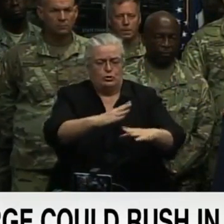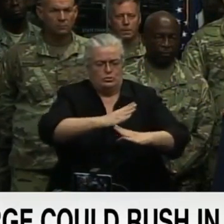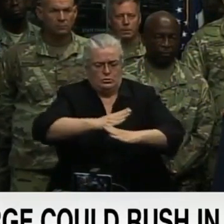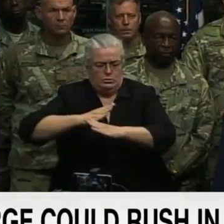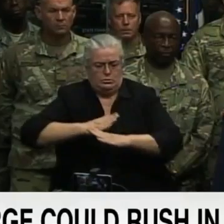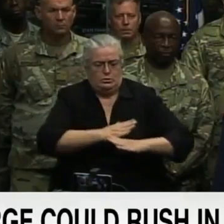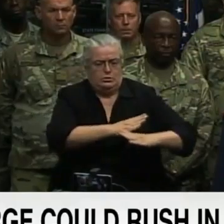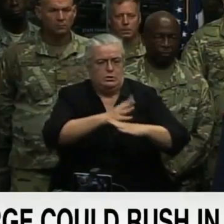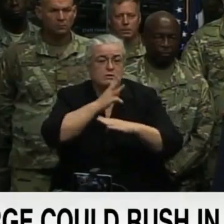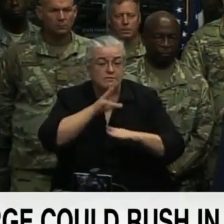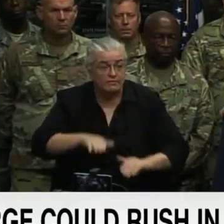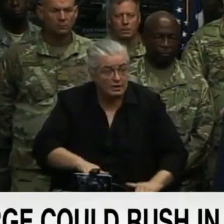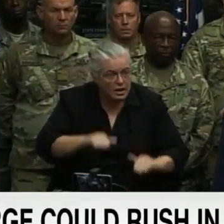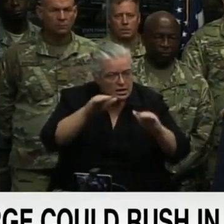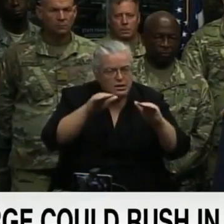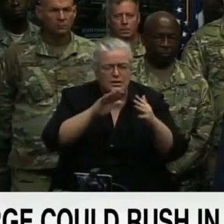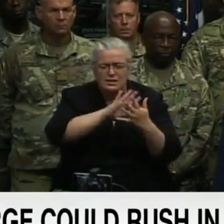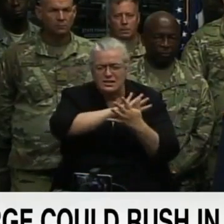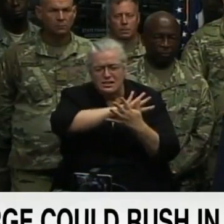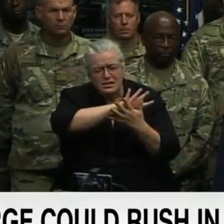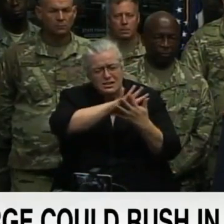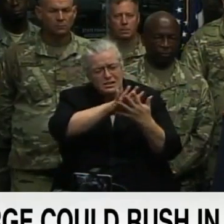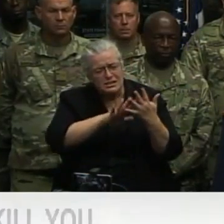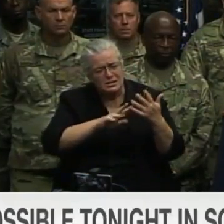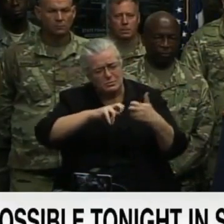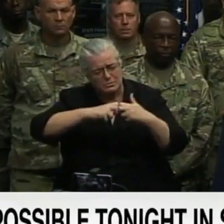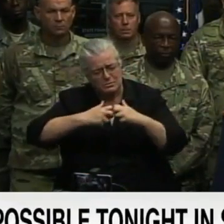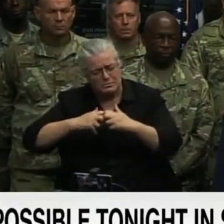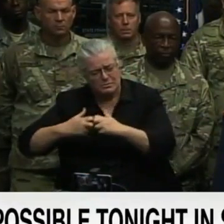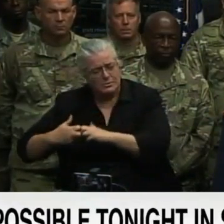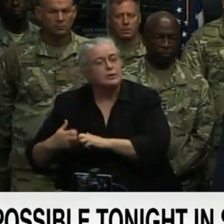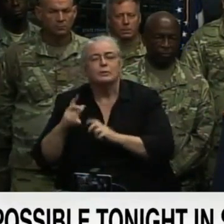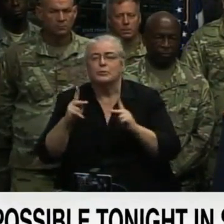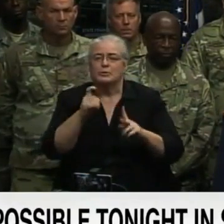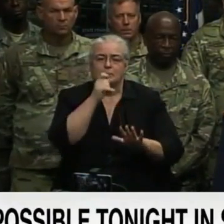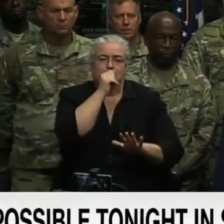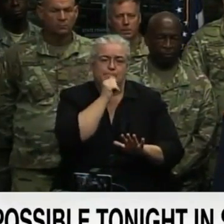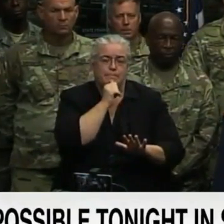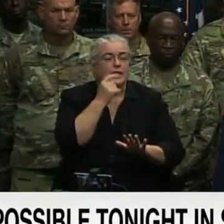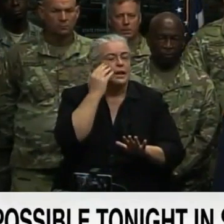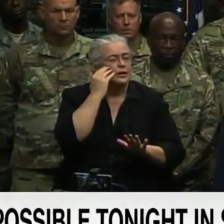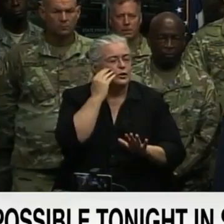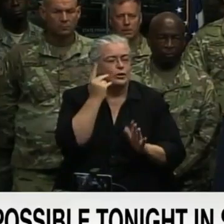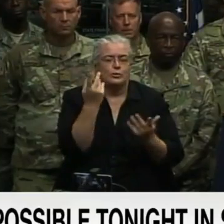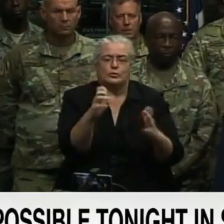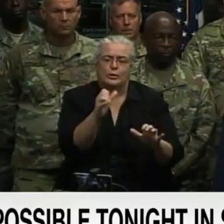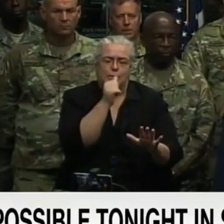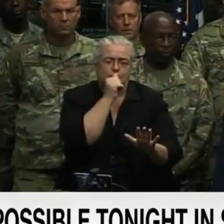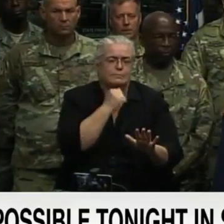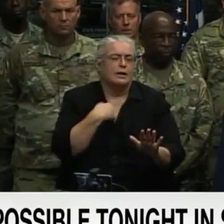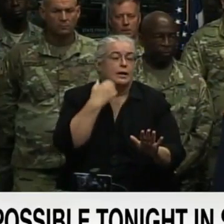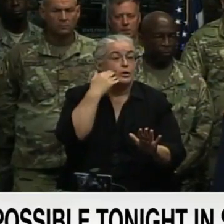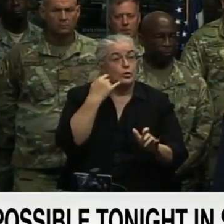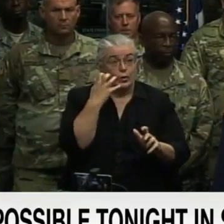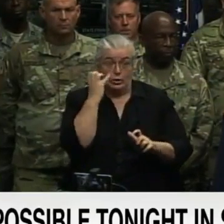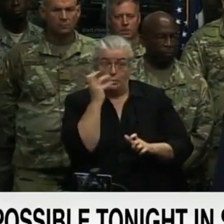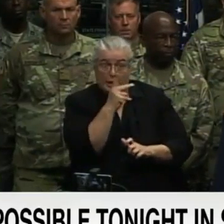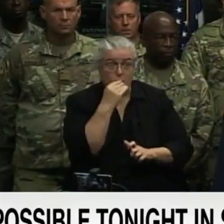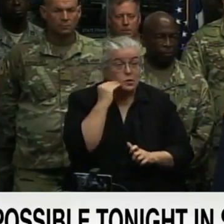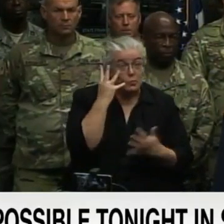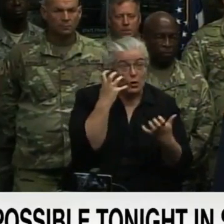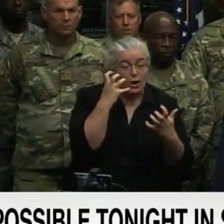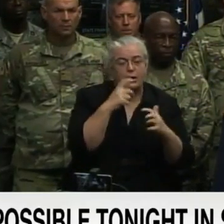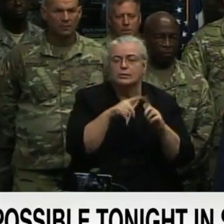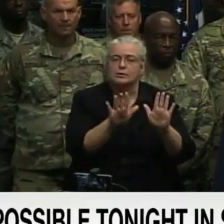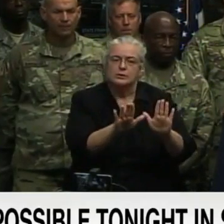have flooding. We're going to have all these issues. Everybody's going to have to be patient, and it's going to be hard to be patient. Everybody was going to go back to your home and see what